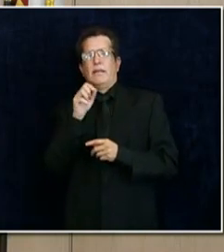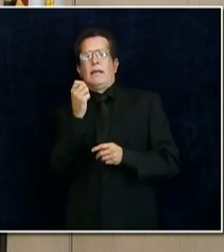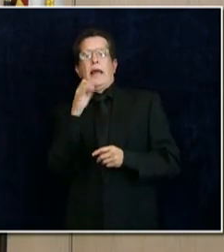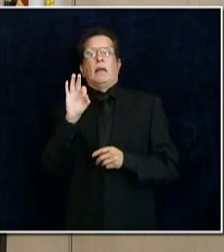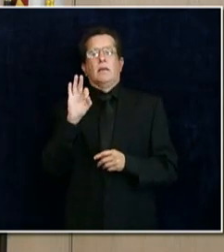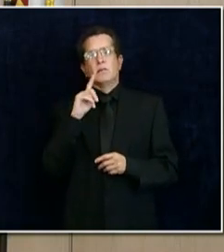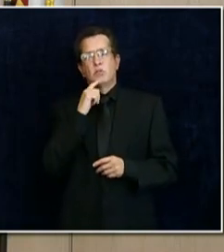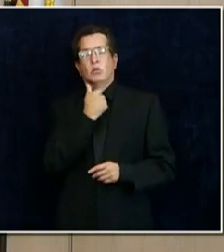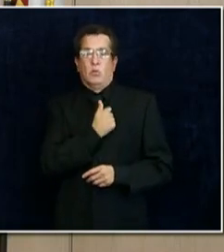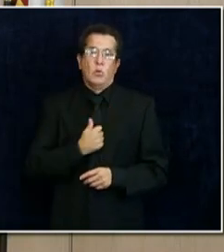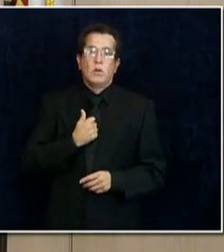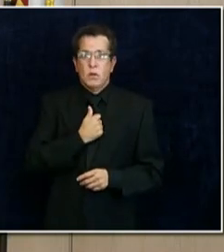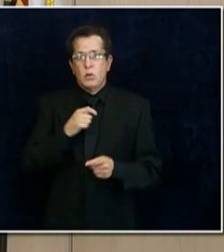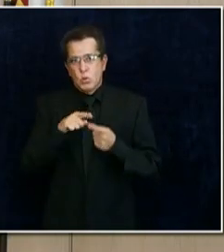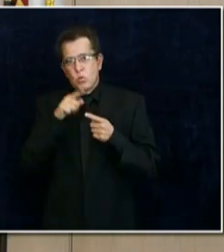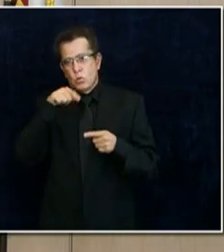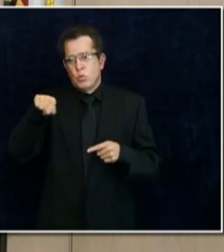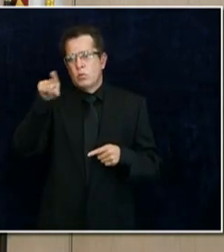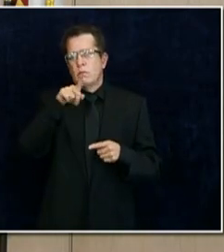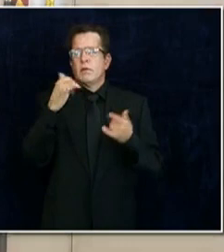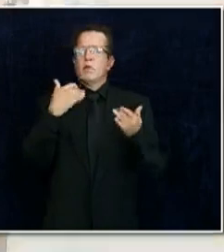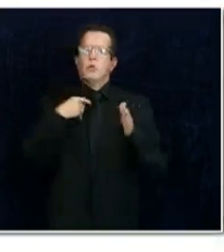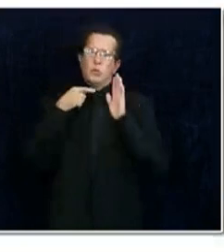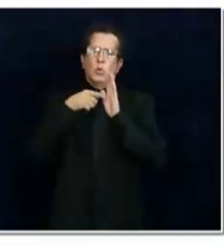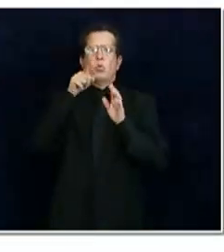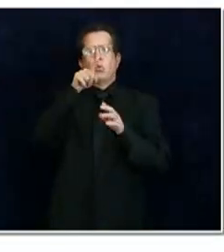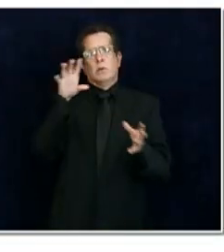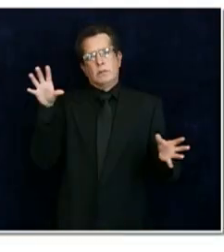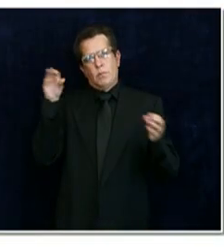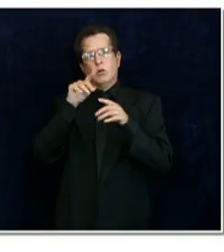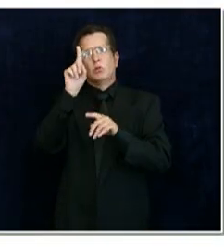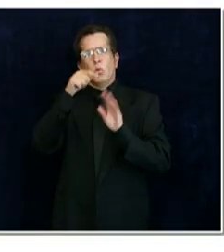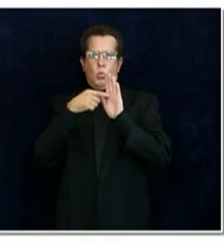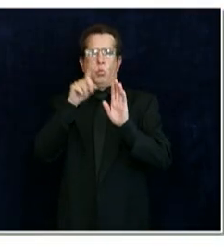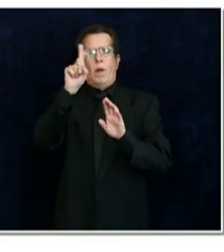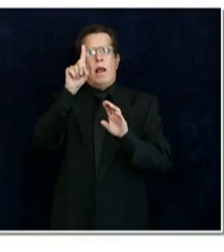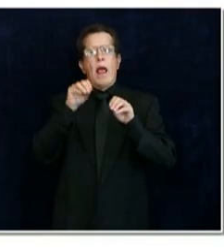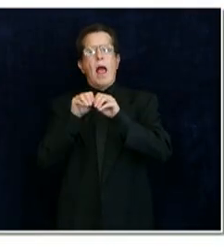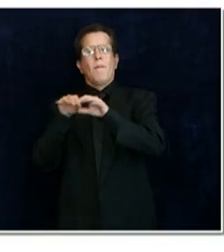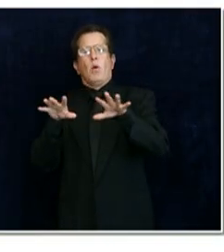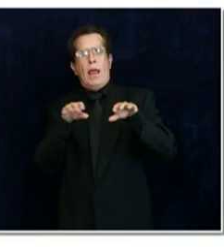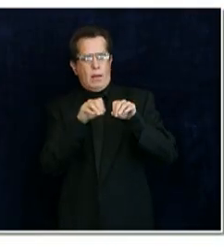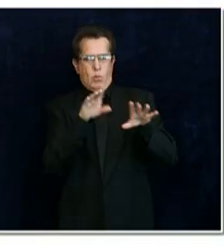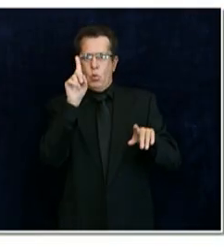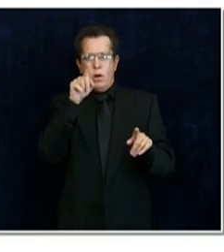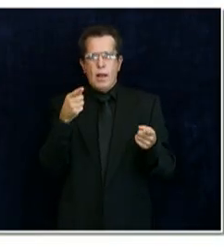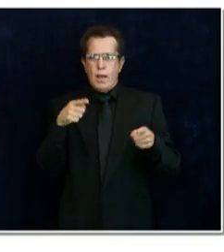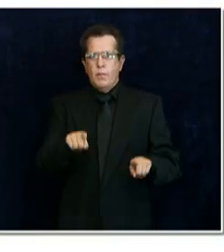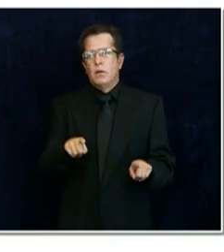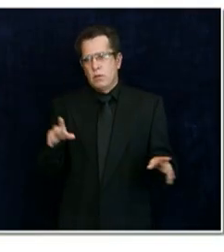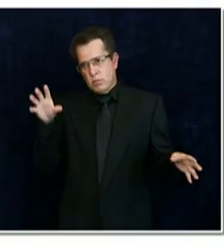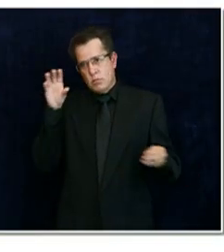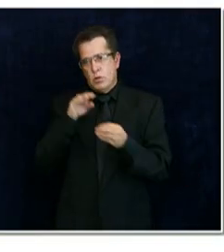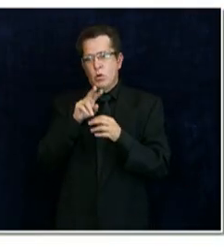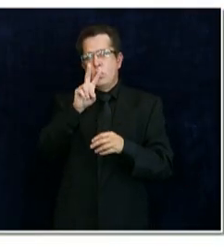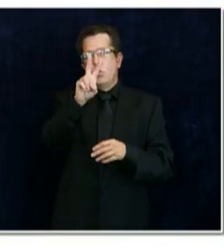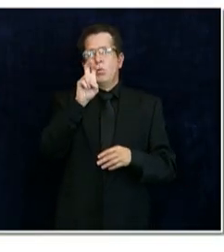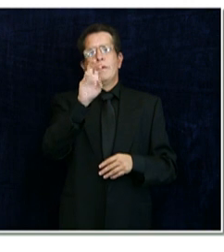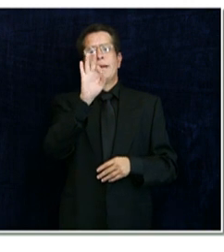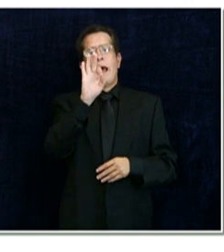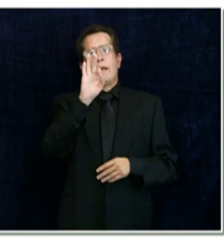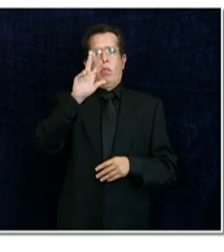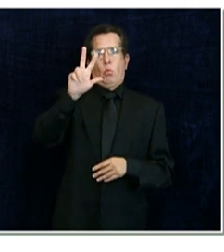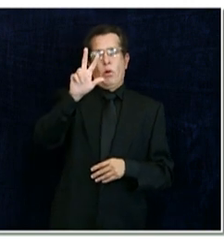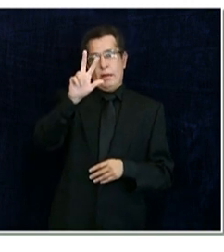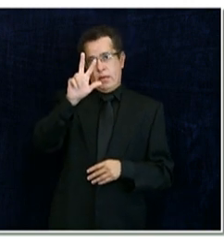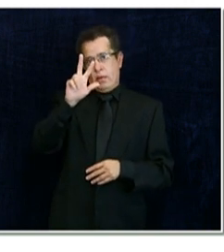Next, I would like to bring attention to the summary of all outbreaks. Since the beginning of the pandemic, 293 total outbreaks